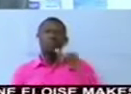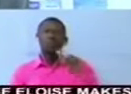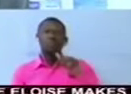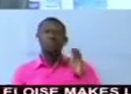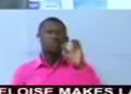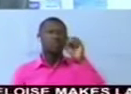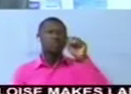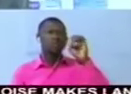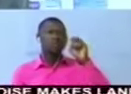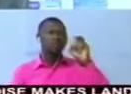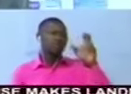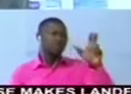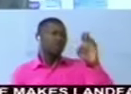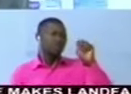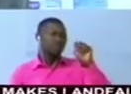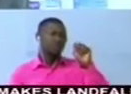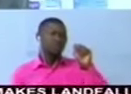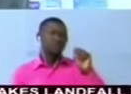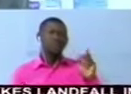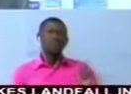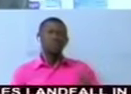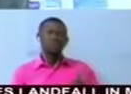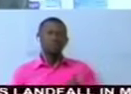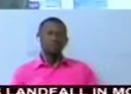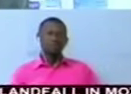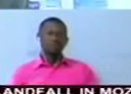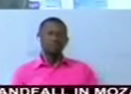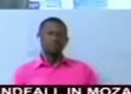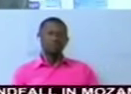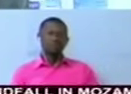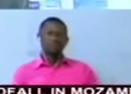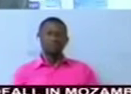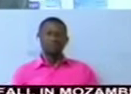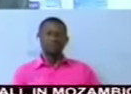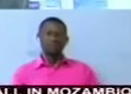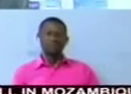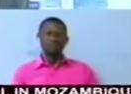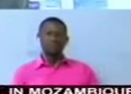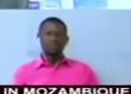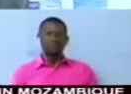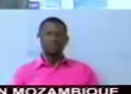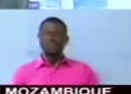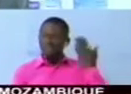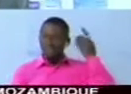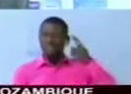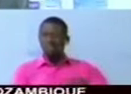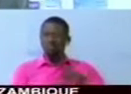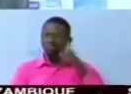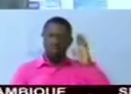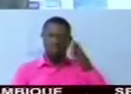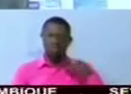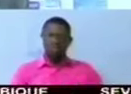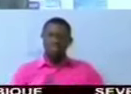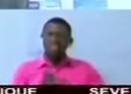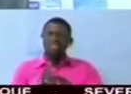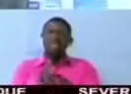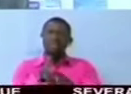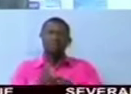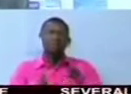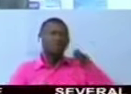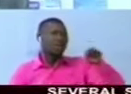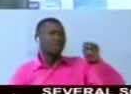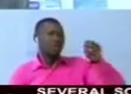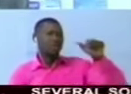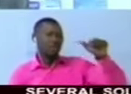de Fona director of operation la NIA or one of the directors booba. That time he was one of the directors of the